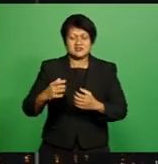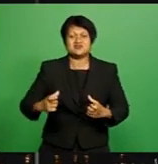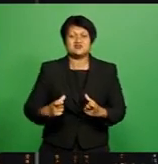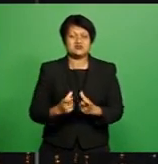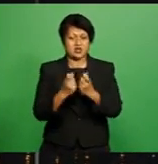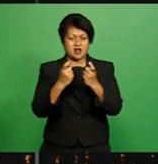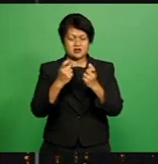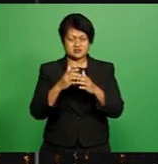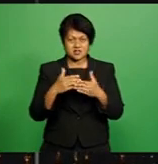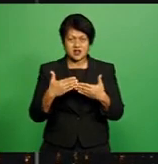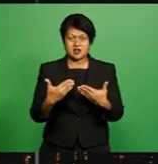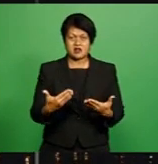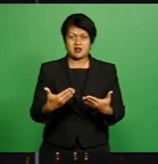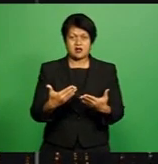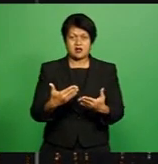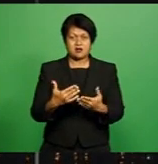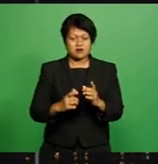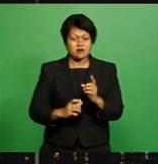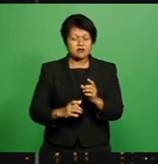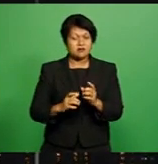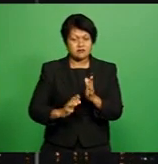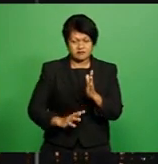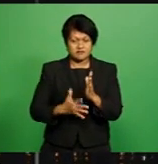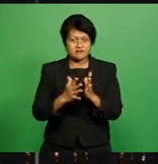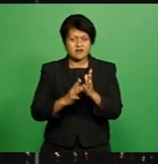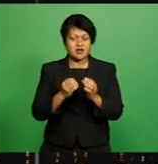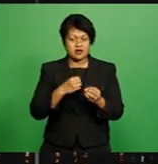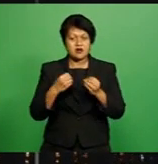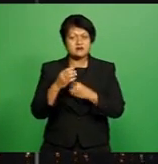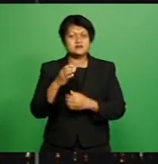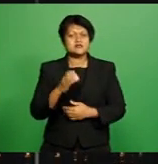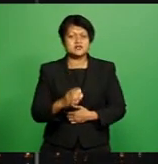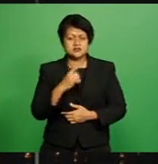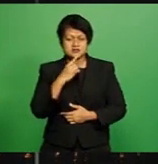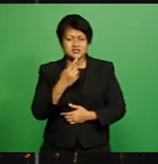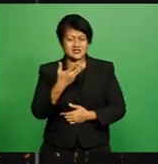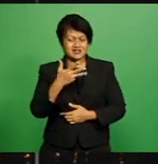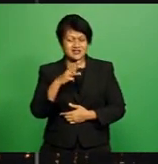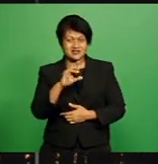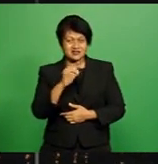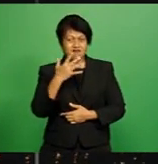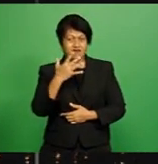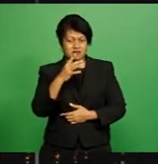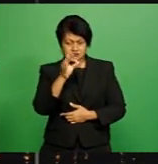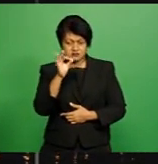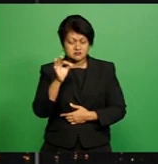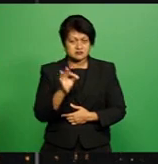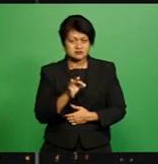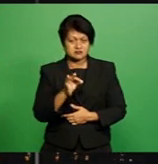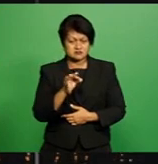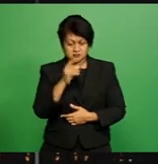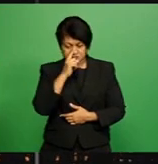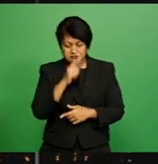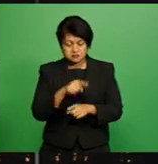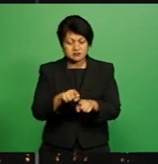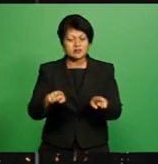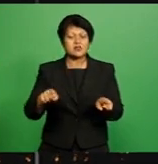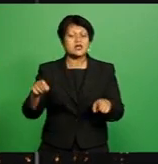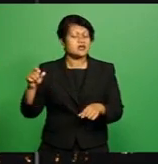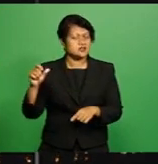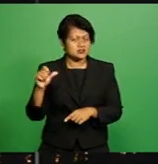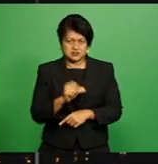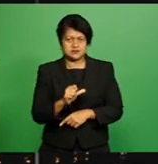Divisional Fire Officer Taniela Mafi says 95% of residential fire incidents can be addressed if